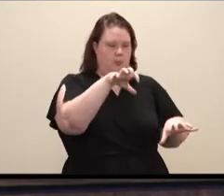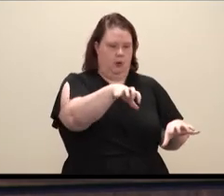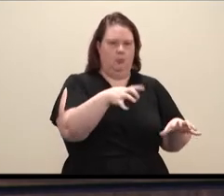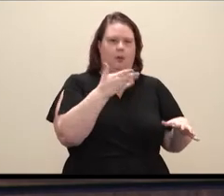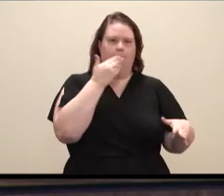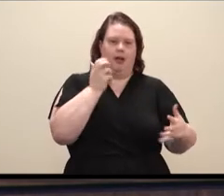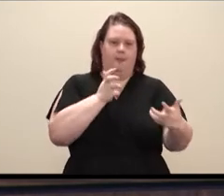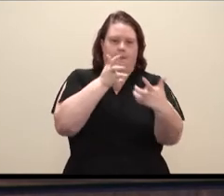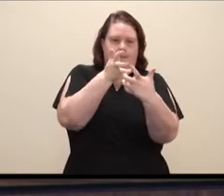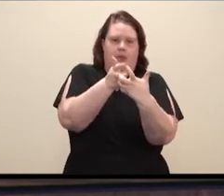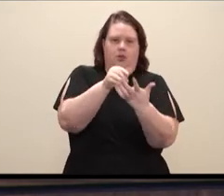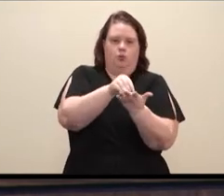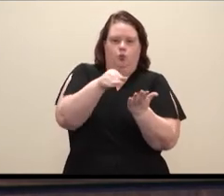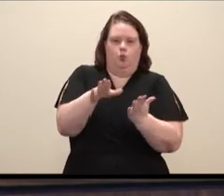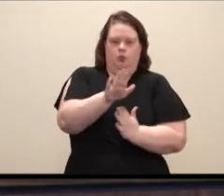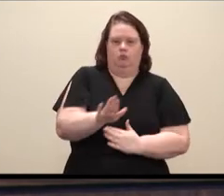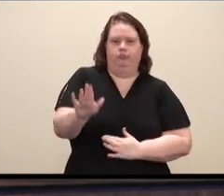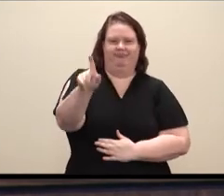in